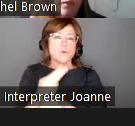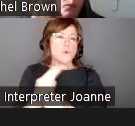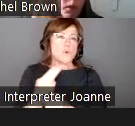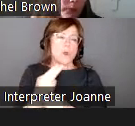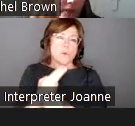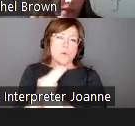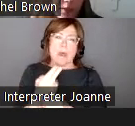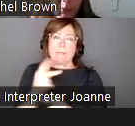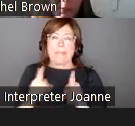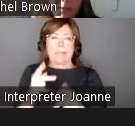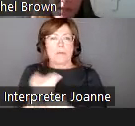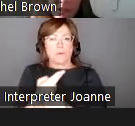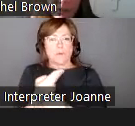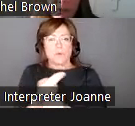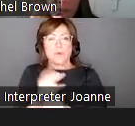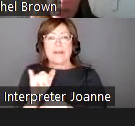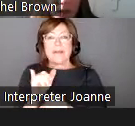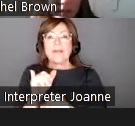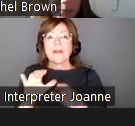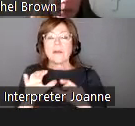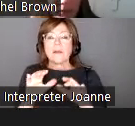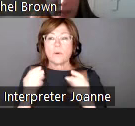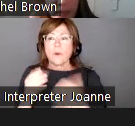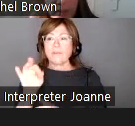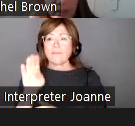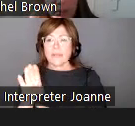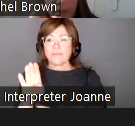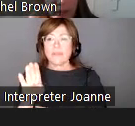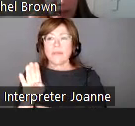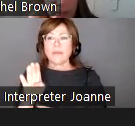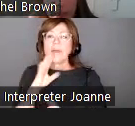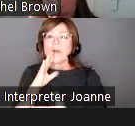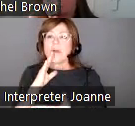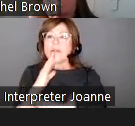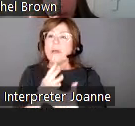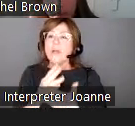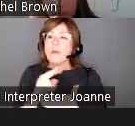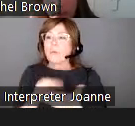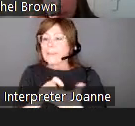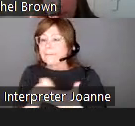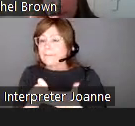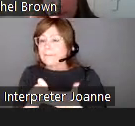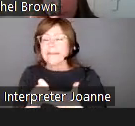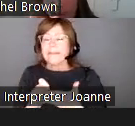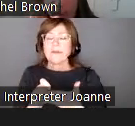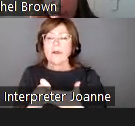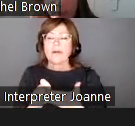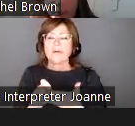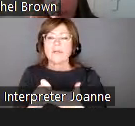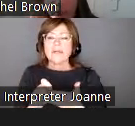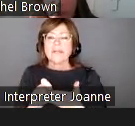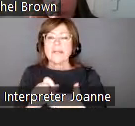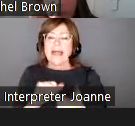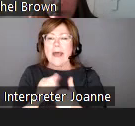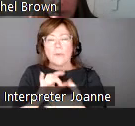So for this group in particular, when we're talking about literacy and we're talking about trying to connect with